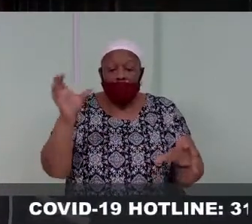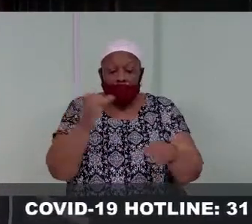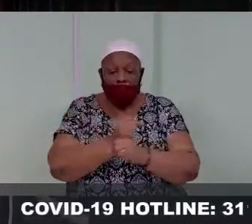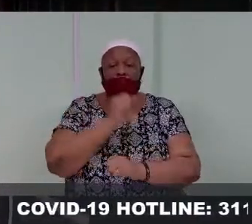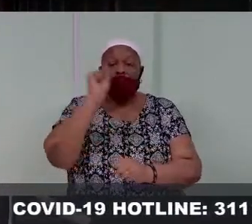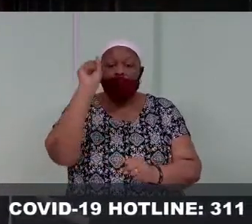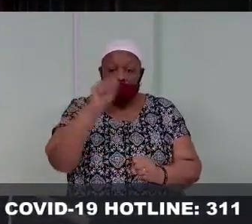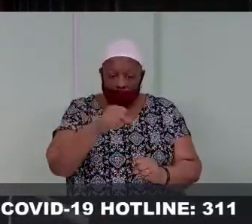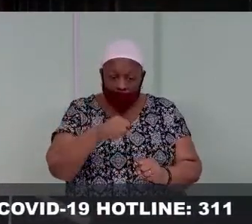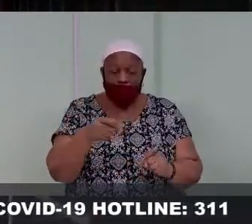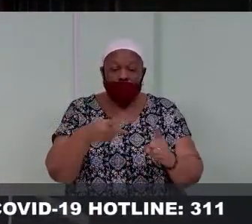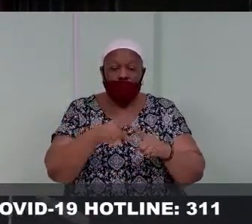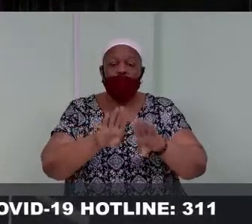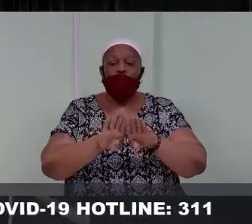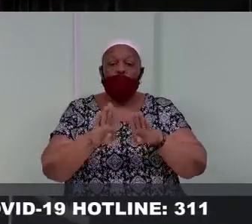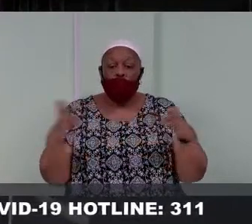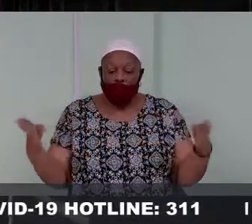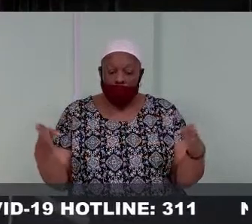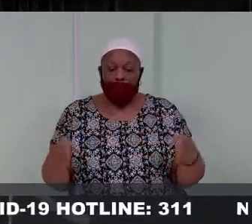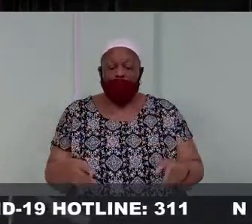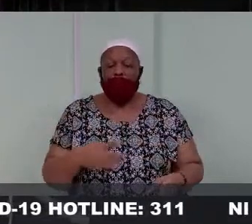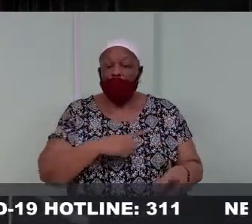so safely.